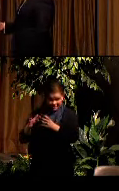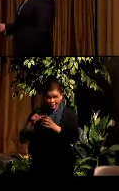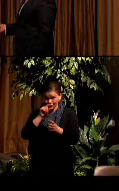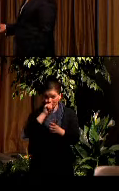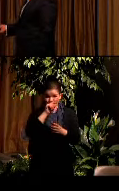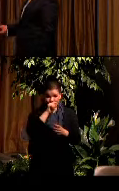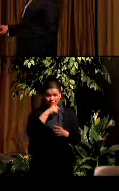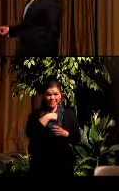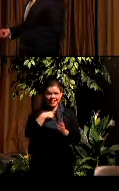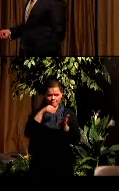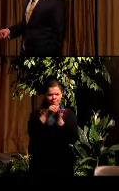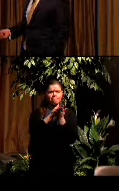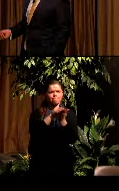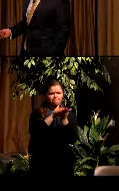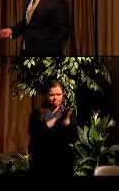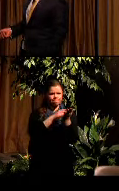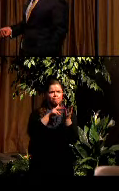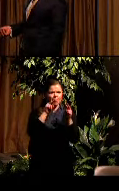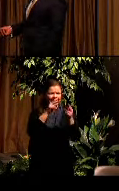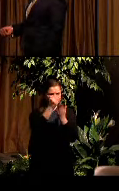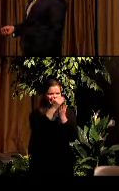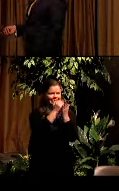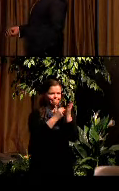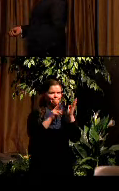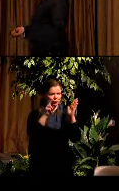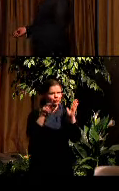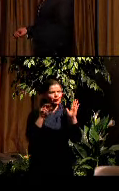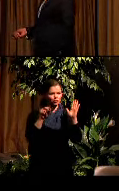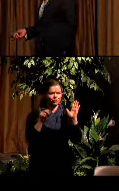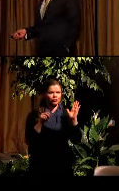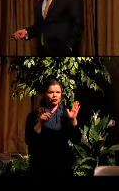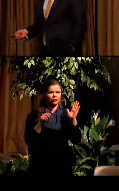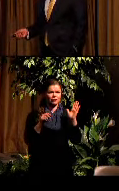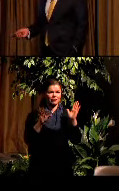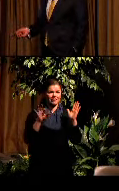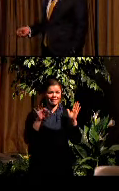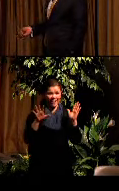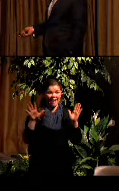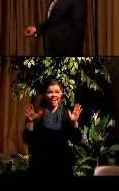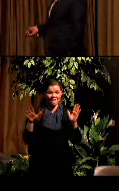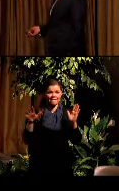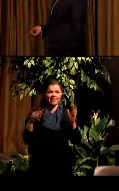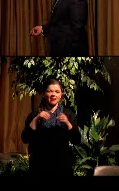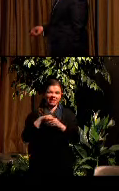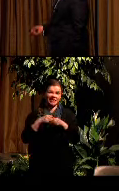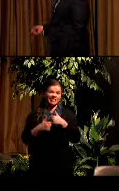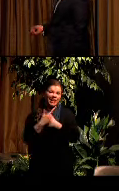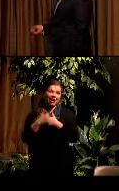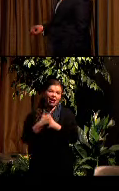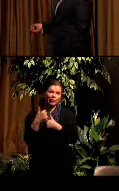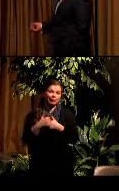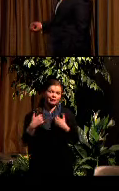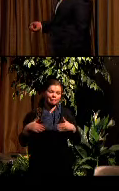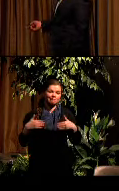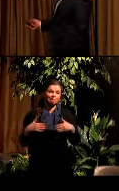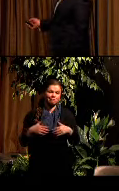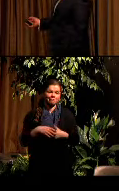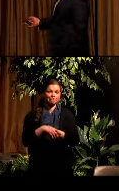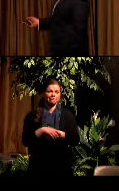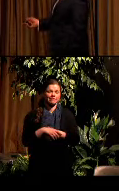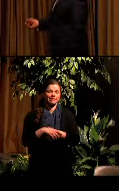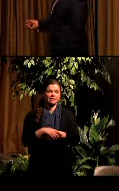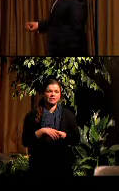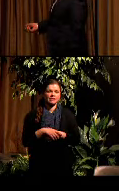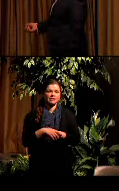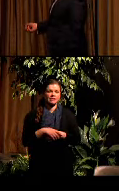this watch list. 95 of these are already listed as threatened or endangered. And when you look at this